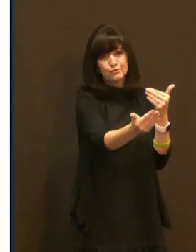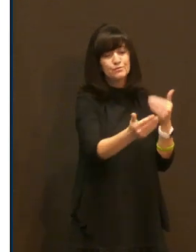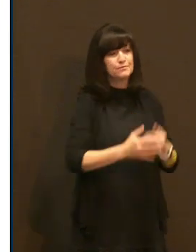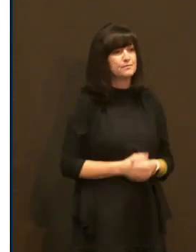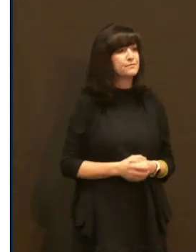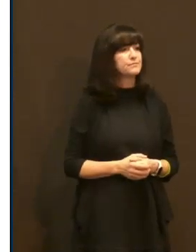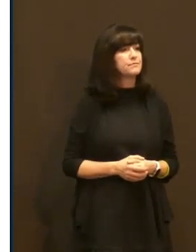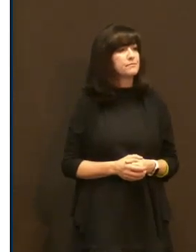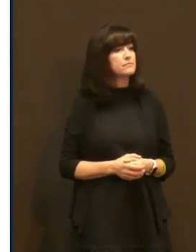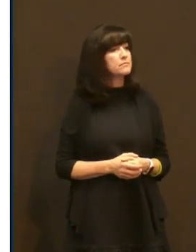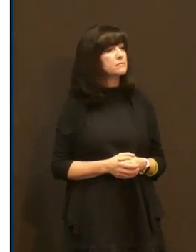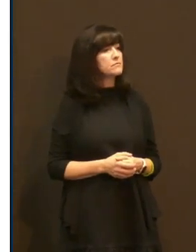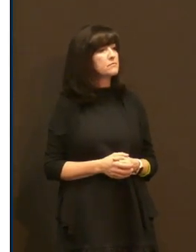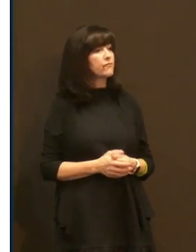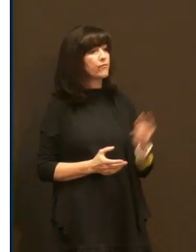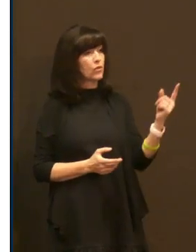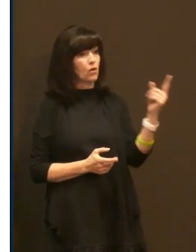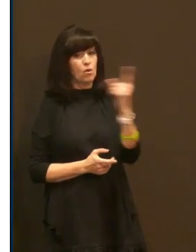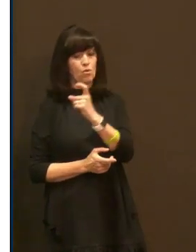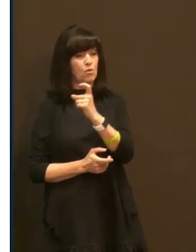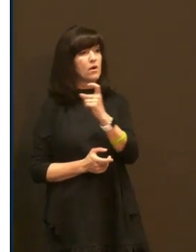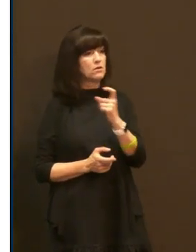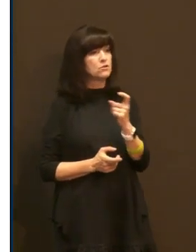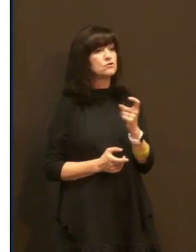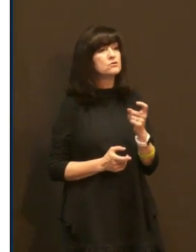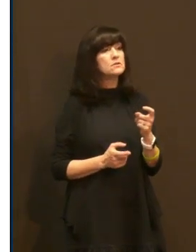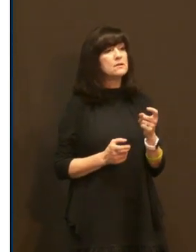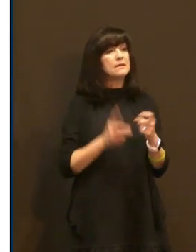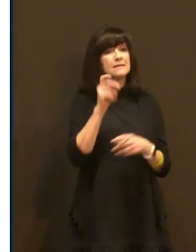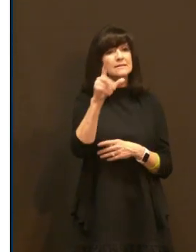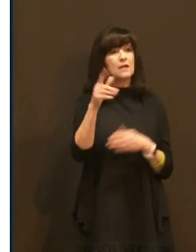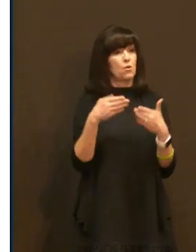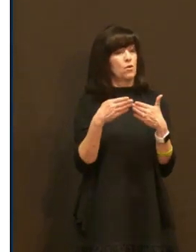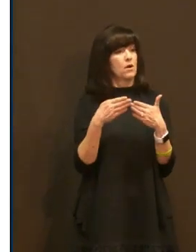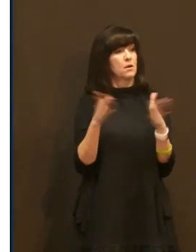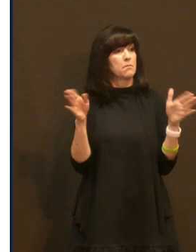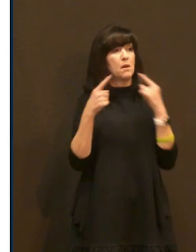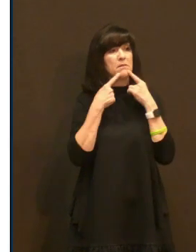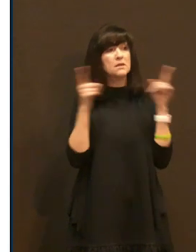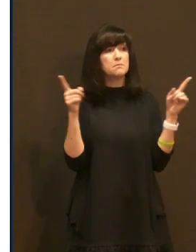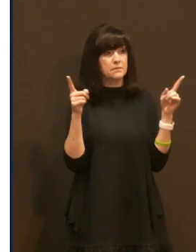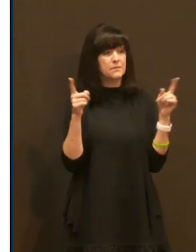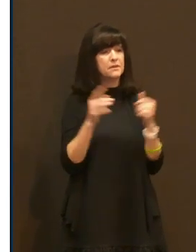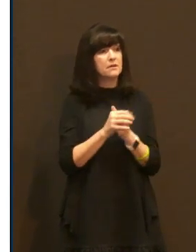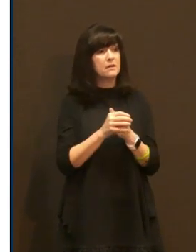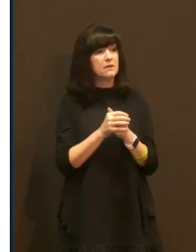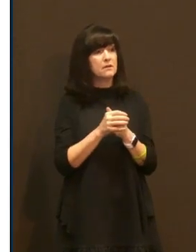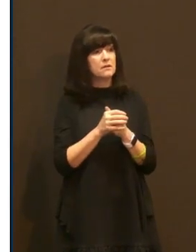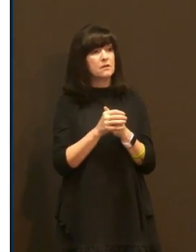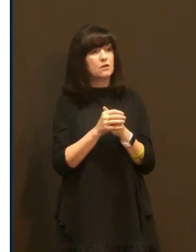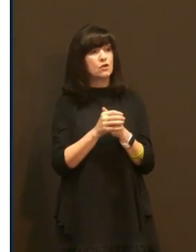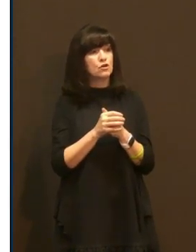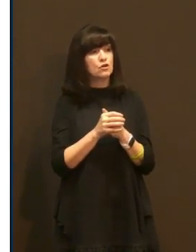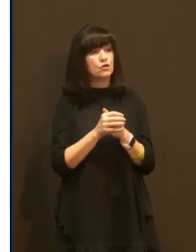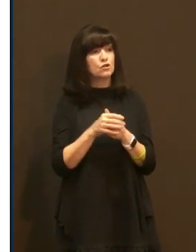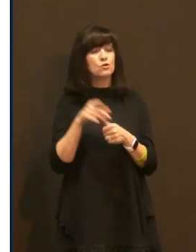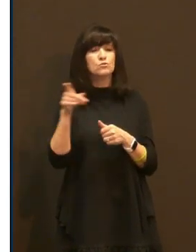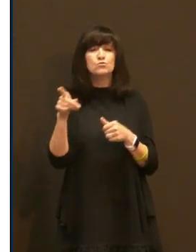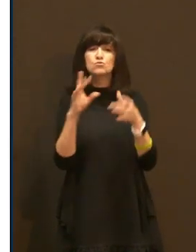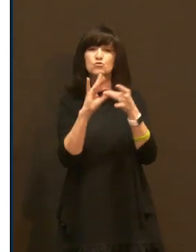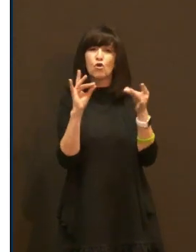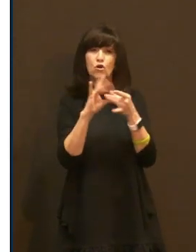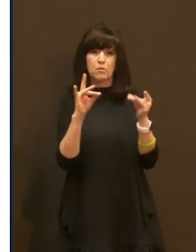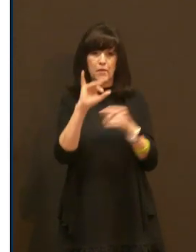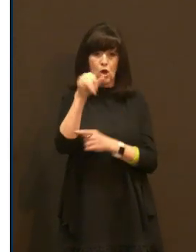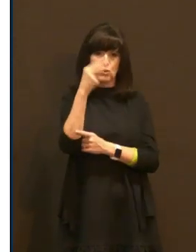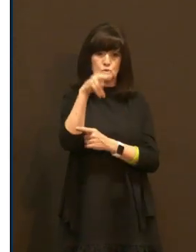Governor, the next question is from Sophia Schmidt at the Delaware Public Media. In reference to your change effective June 1 of